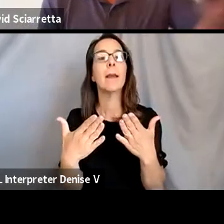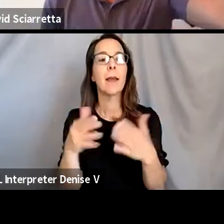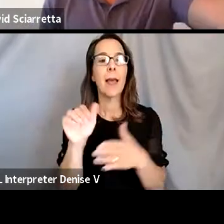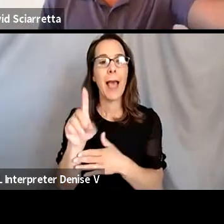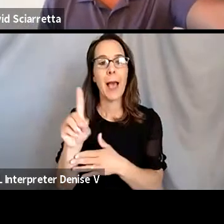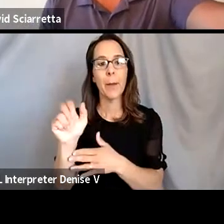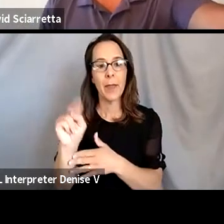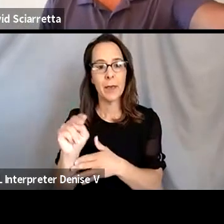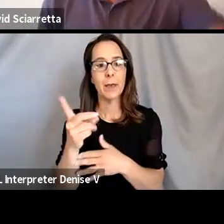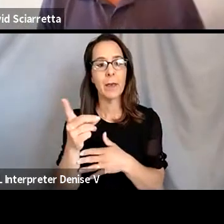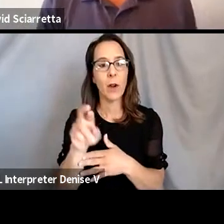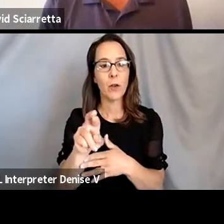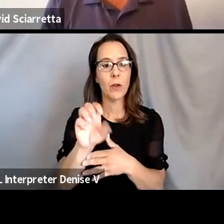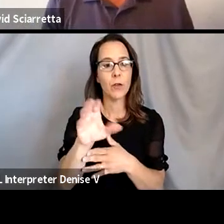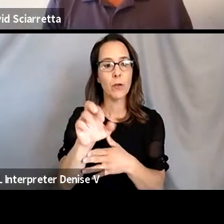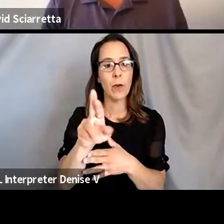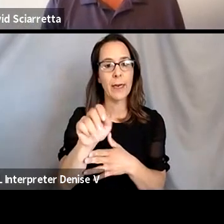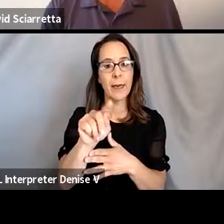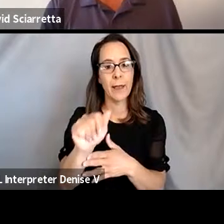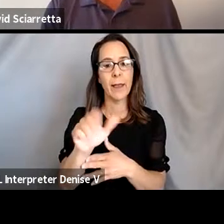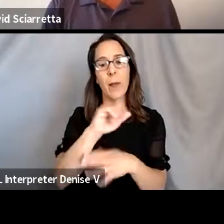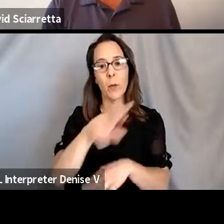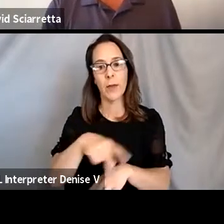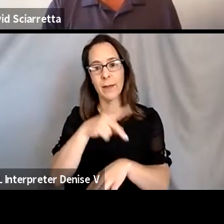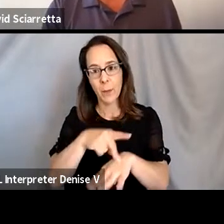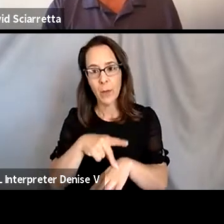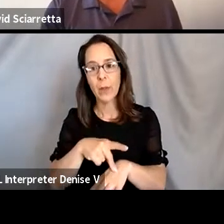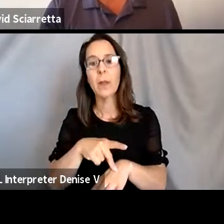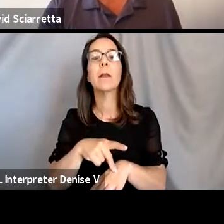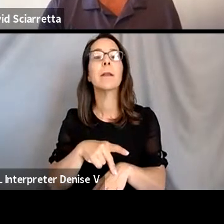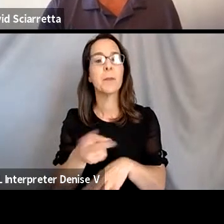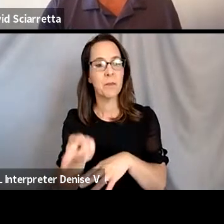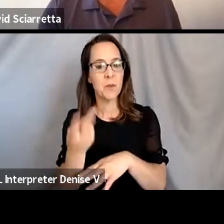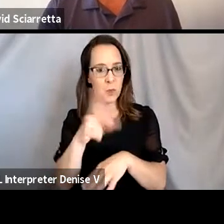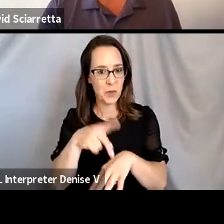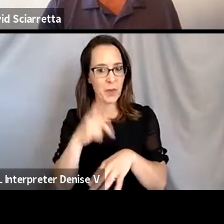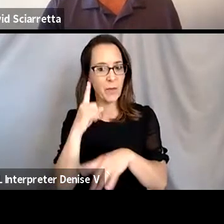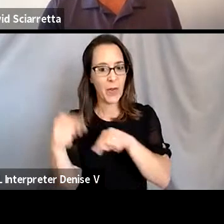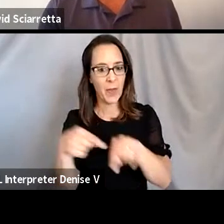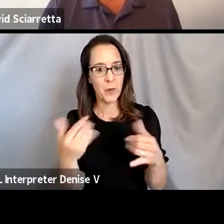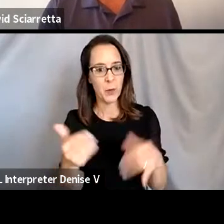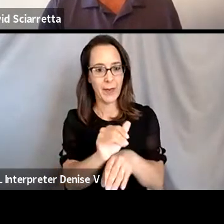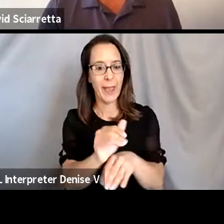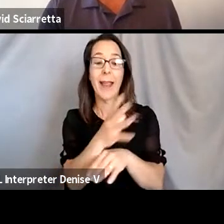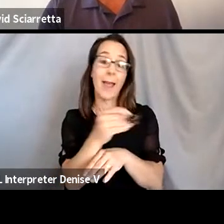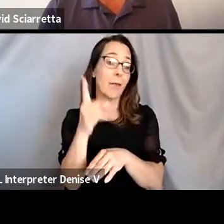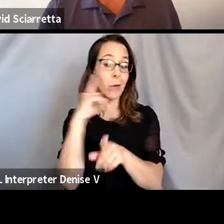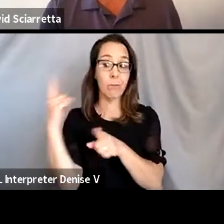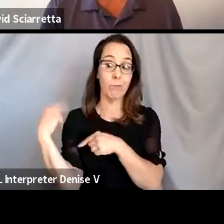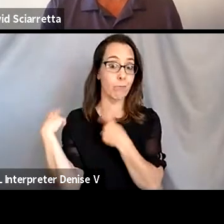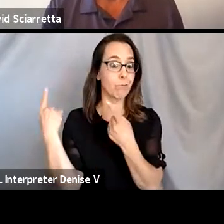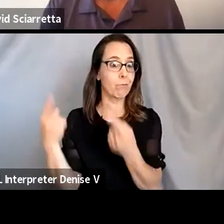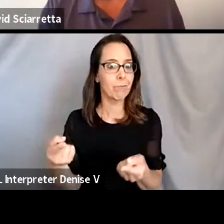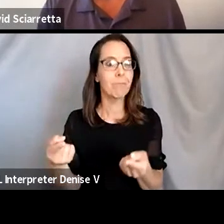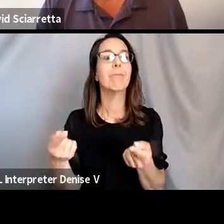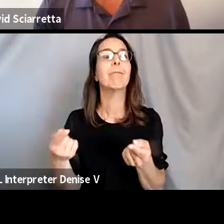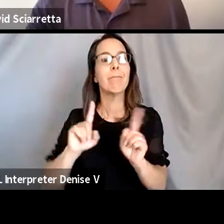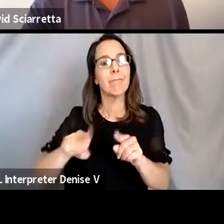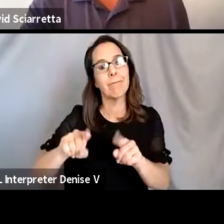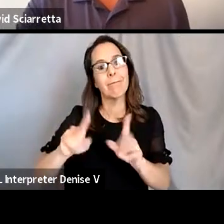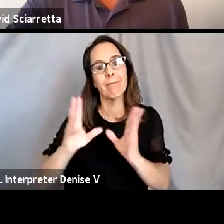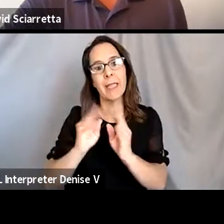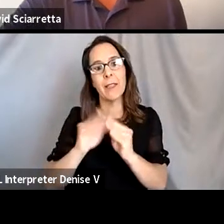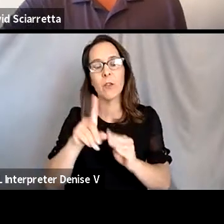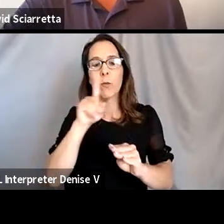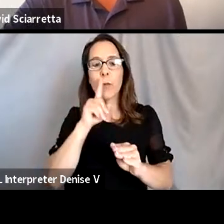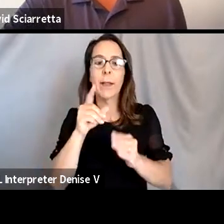Dr. Sharetta and Principal Trackus and Principal Bowders for being here tonight and for all the meetings. This year, they've helped to connect the